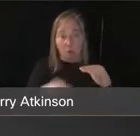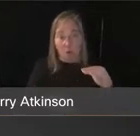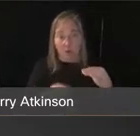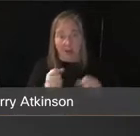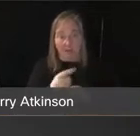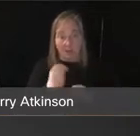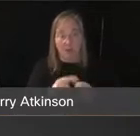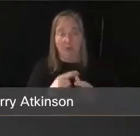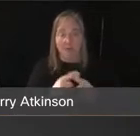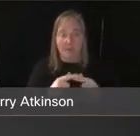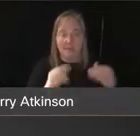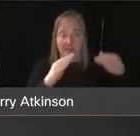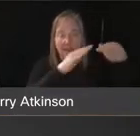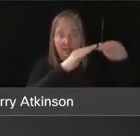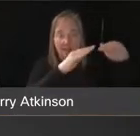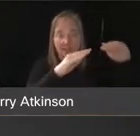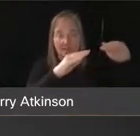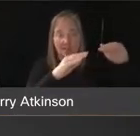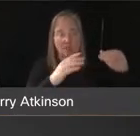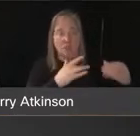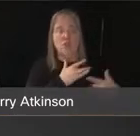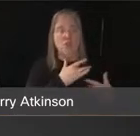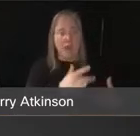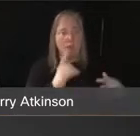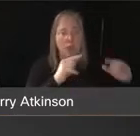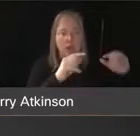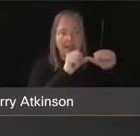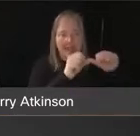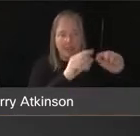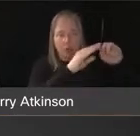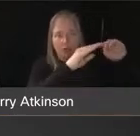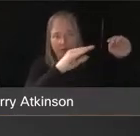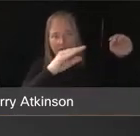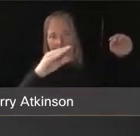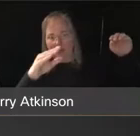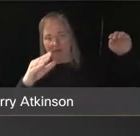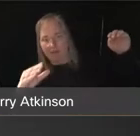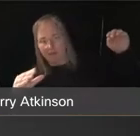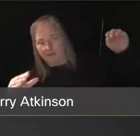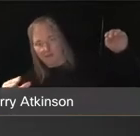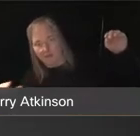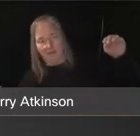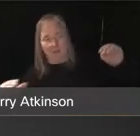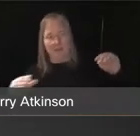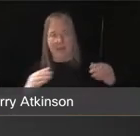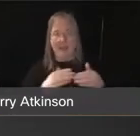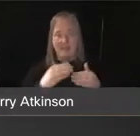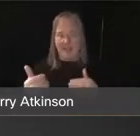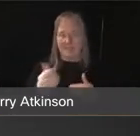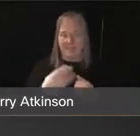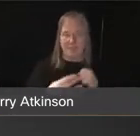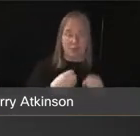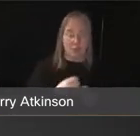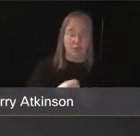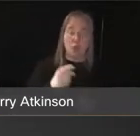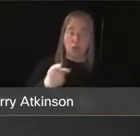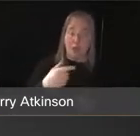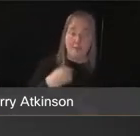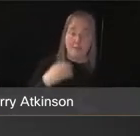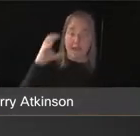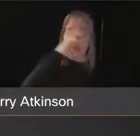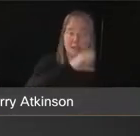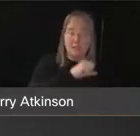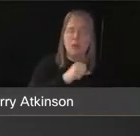trend is going to continue and actually quickly decline further in the next several years. So what do you have an estimate? What will